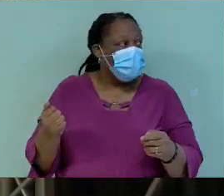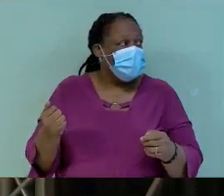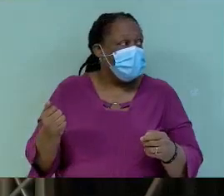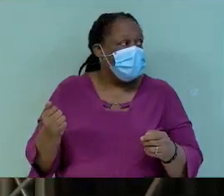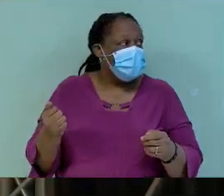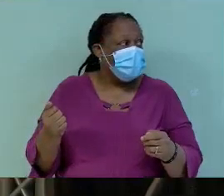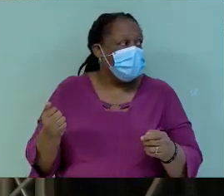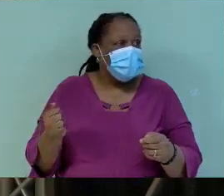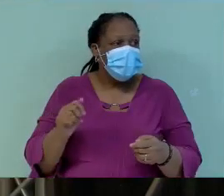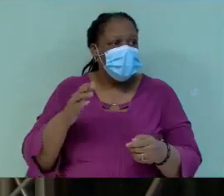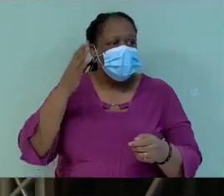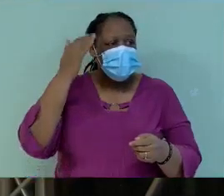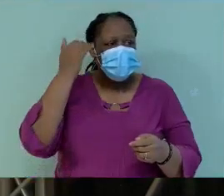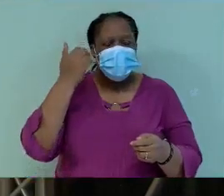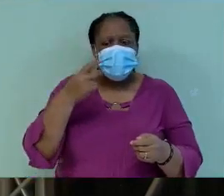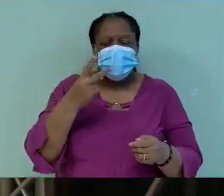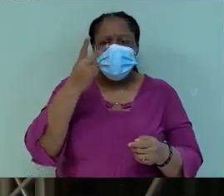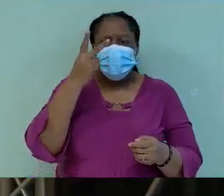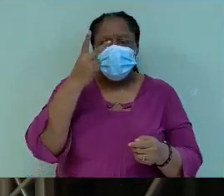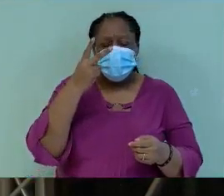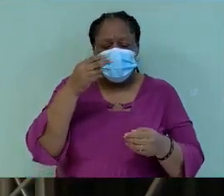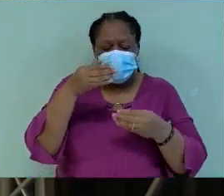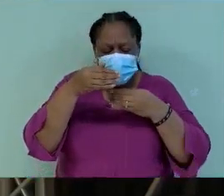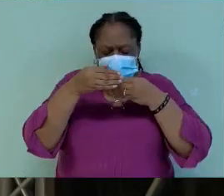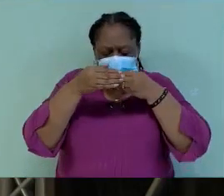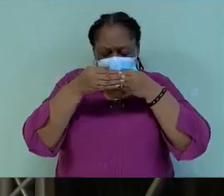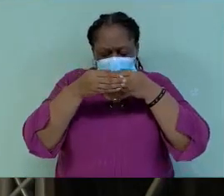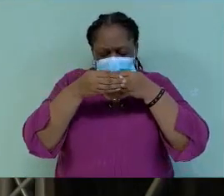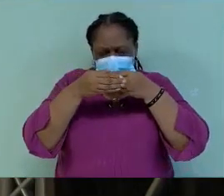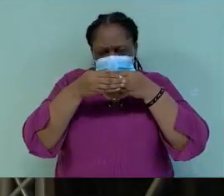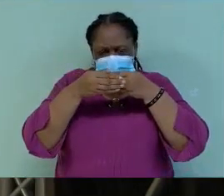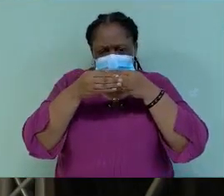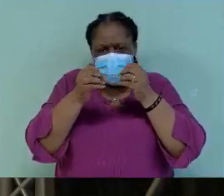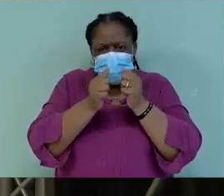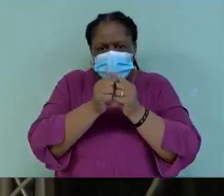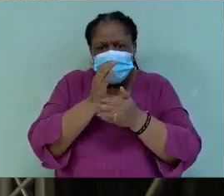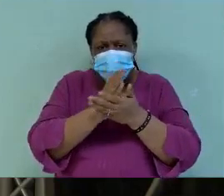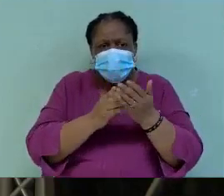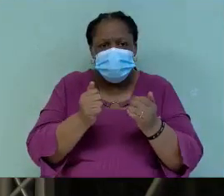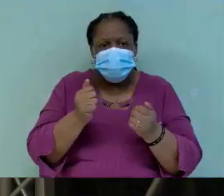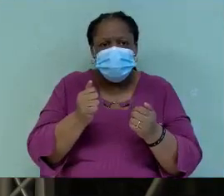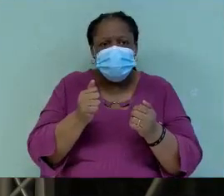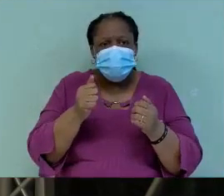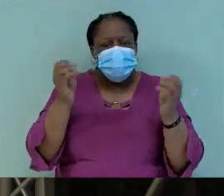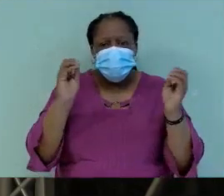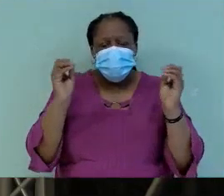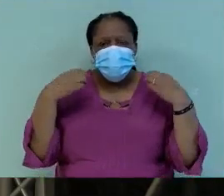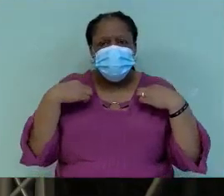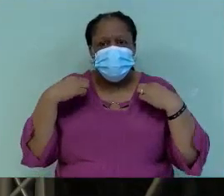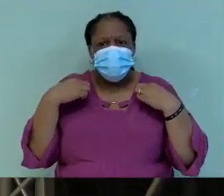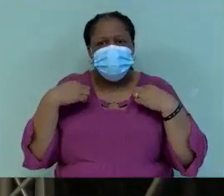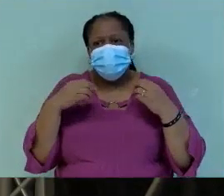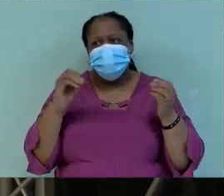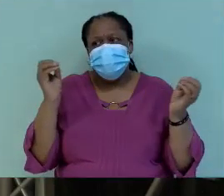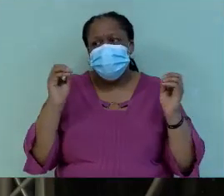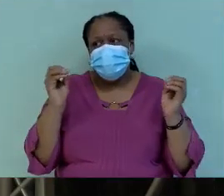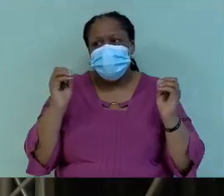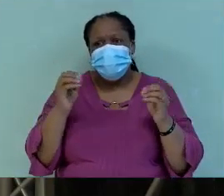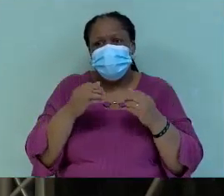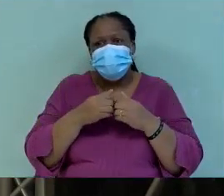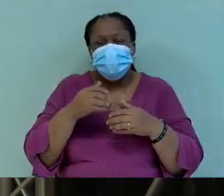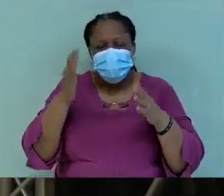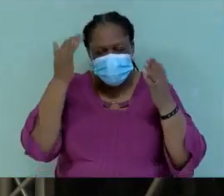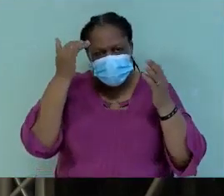think anybody's going to be 2 inches from someone without clothes who is passing a gas. But we know conclusively